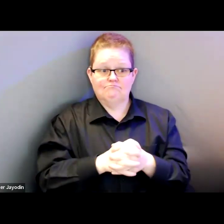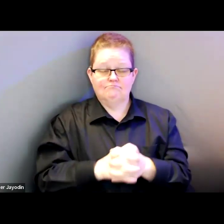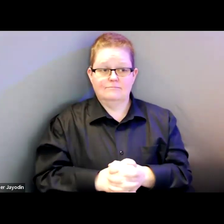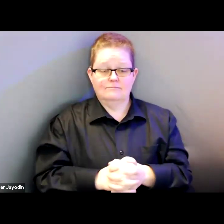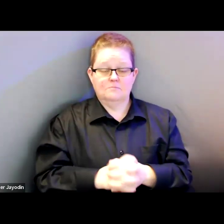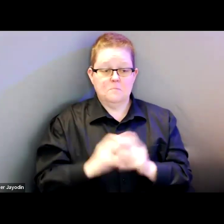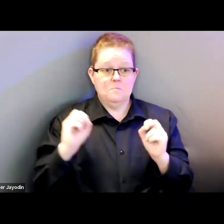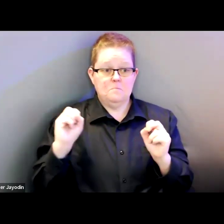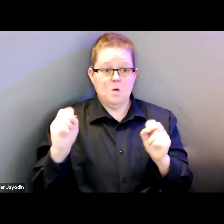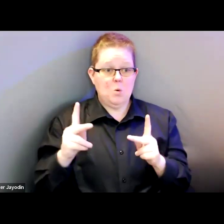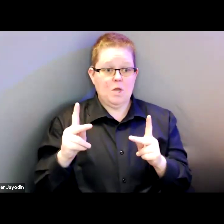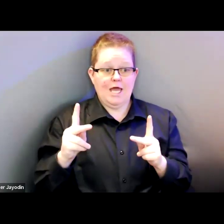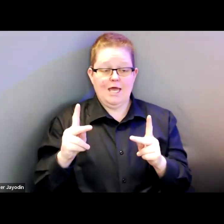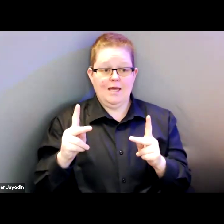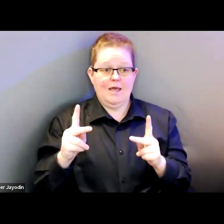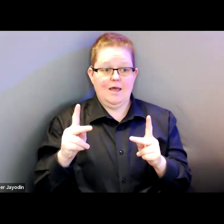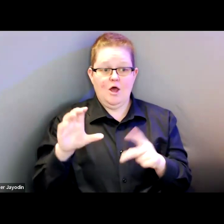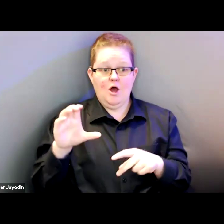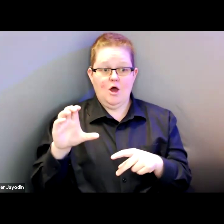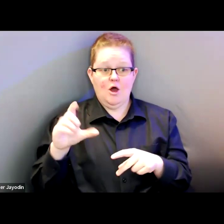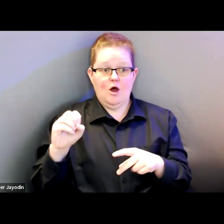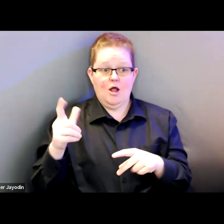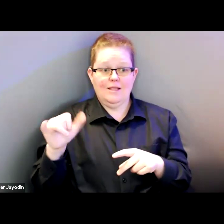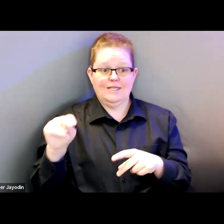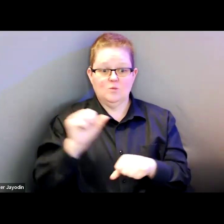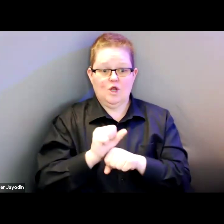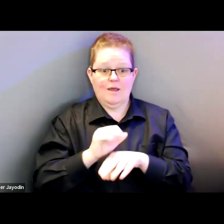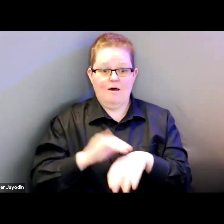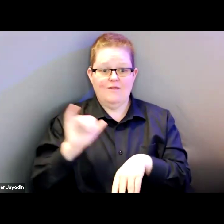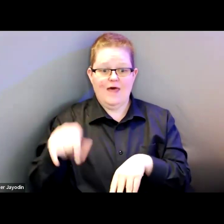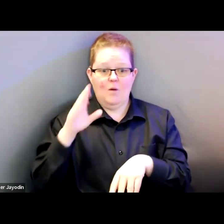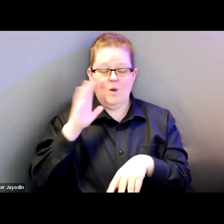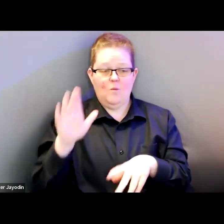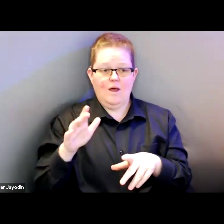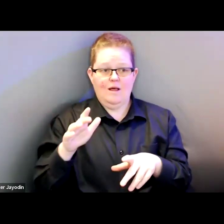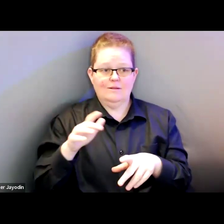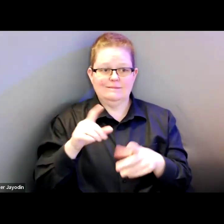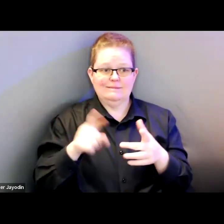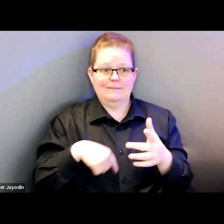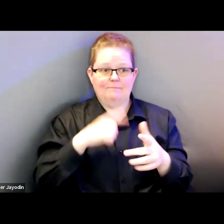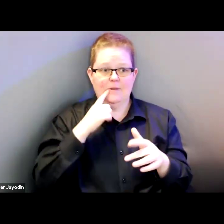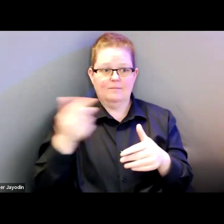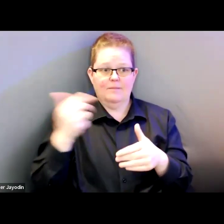Okay. While Colin is working on that, we'll come back to you, Colin. Stephen Buckley.